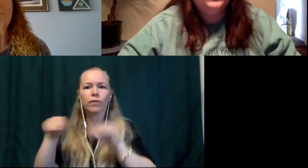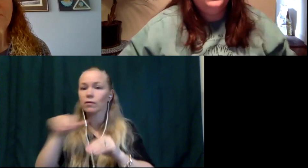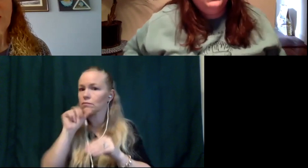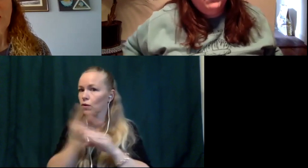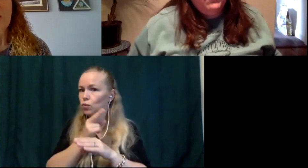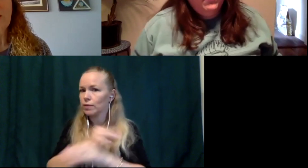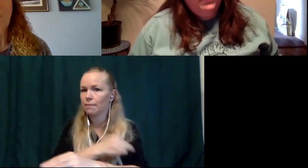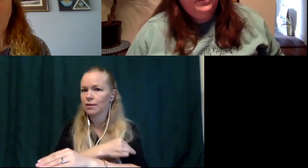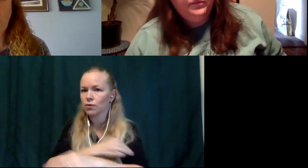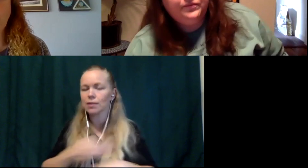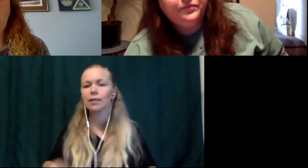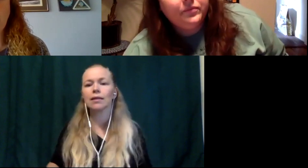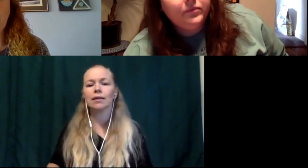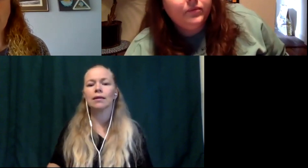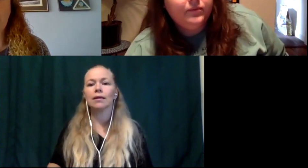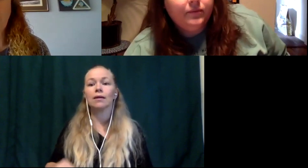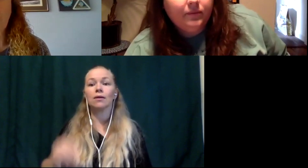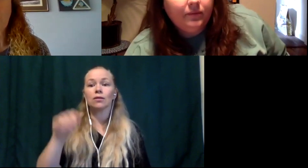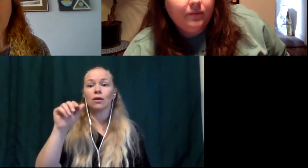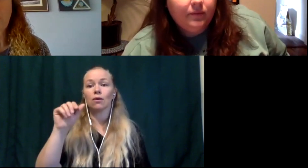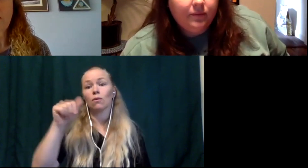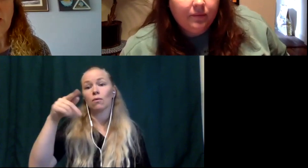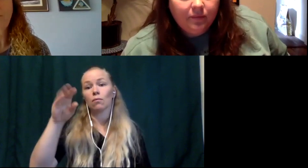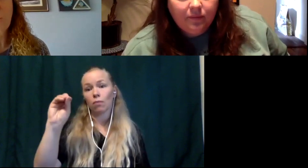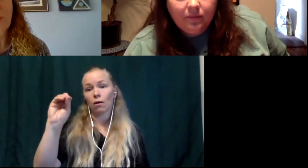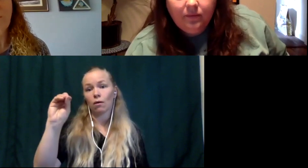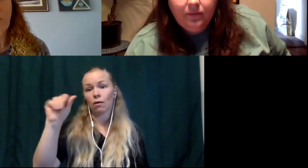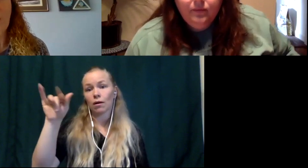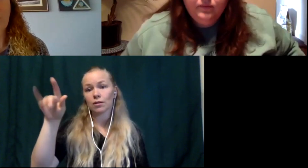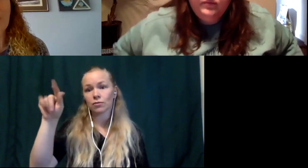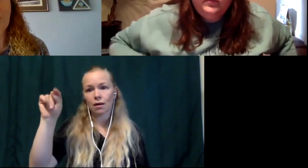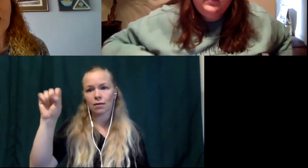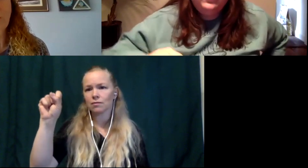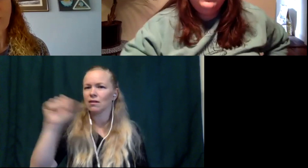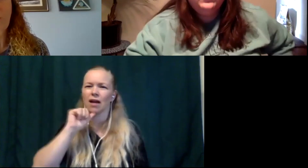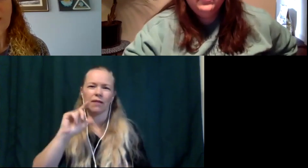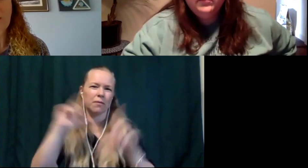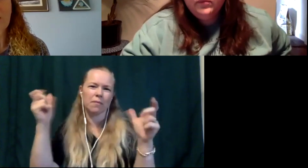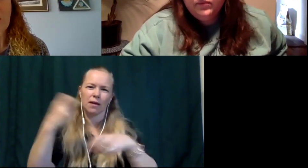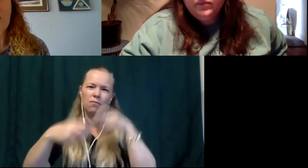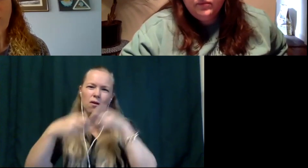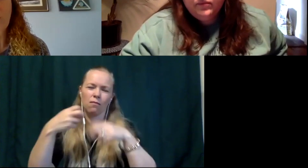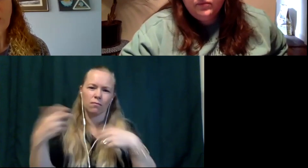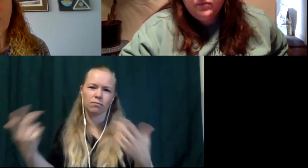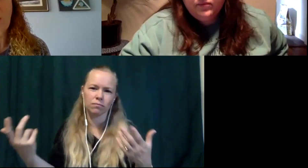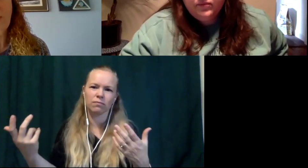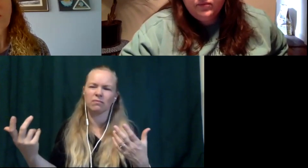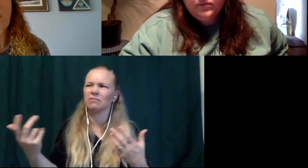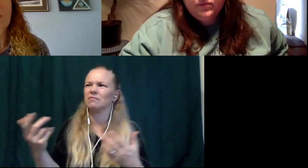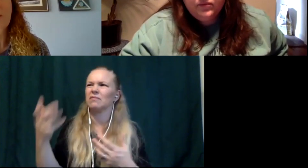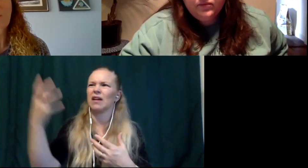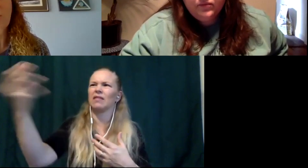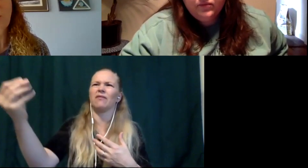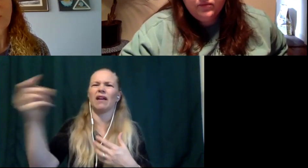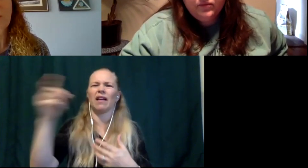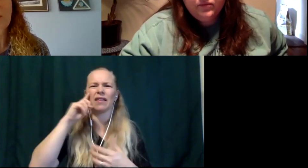And so the Apollo astronauts didn't have too big of a problem coming back to Earth because they were only gone. I think the